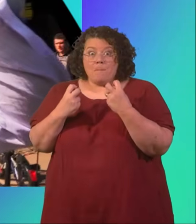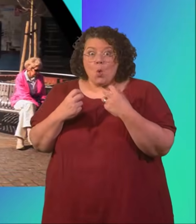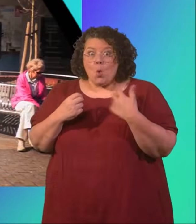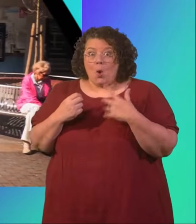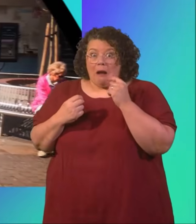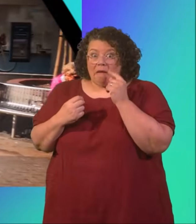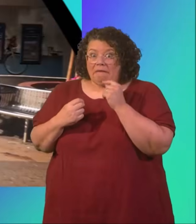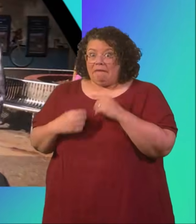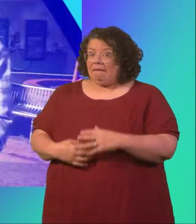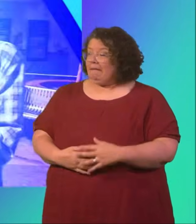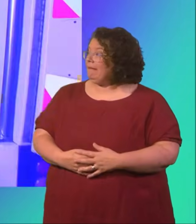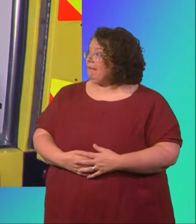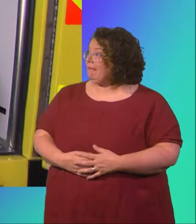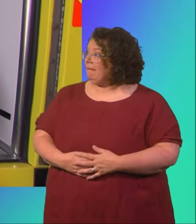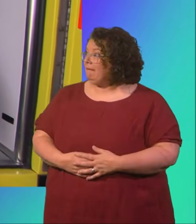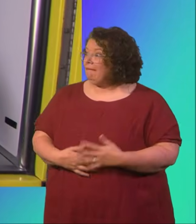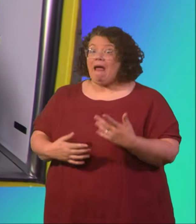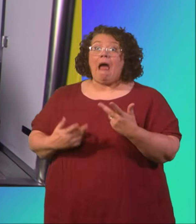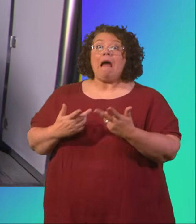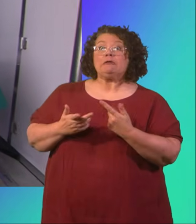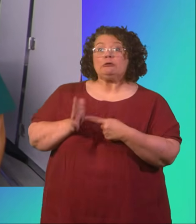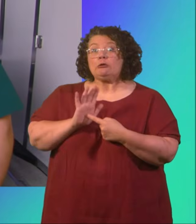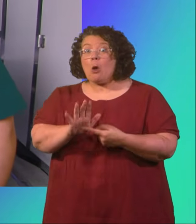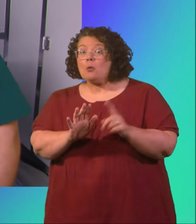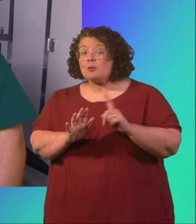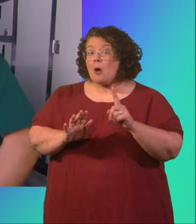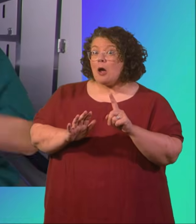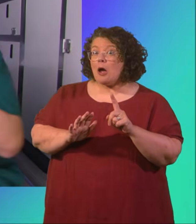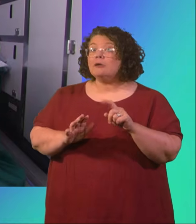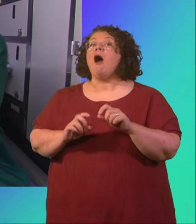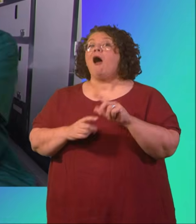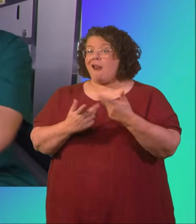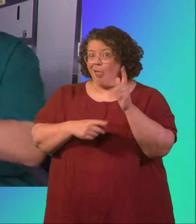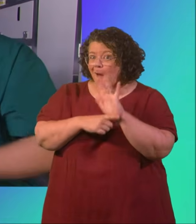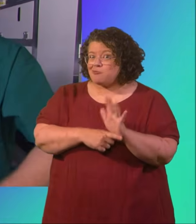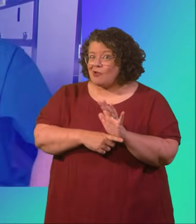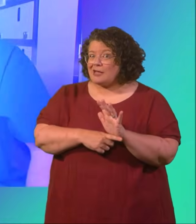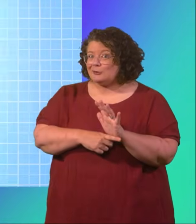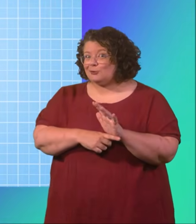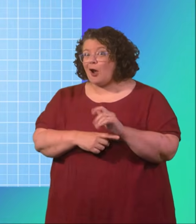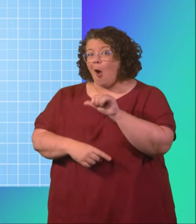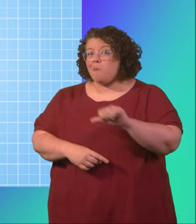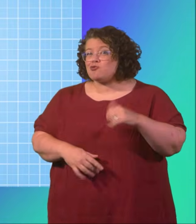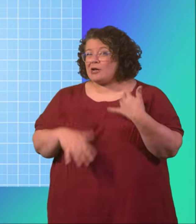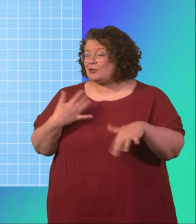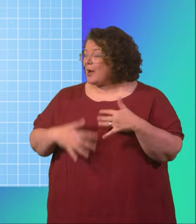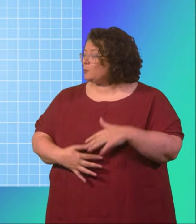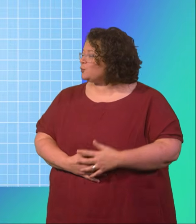ability. When we'll be uncovering another Operation Ouch.